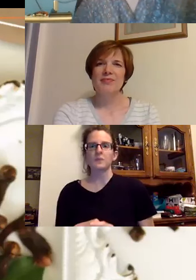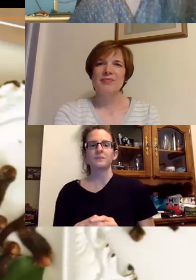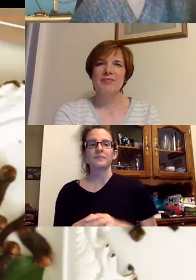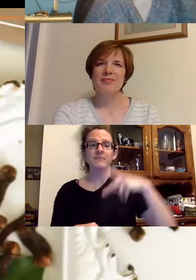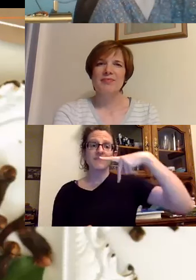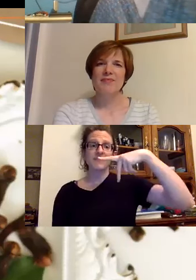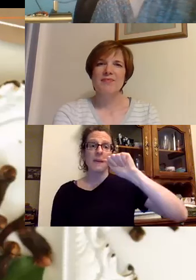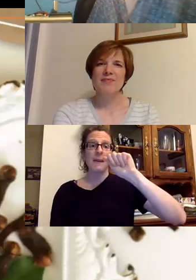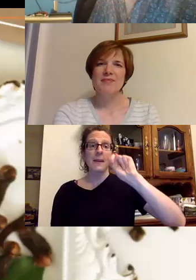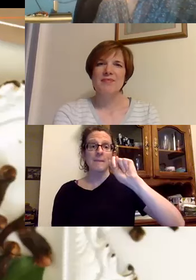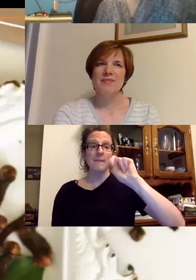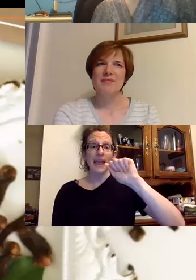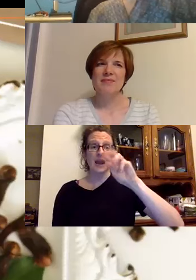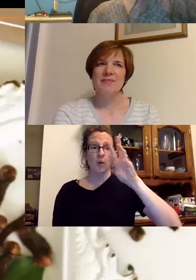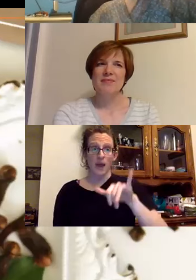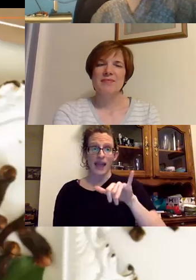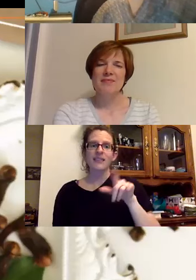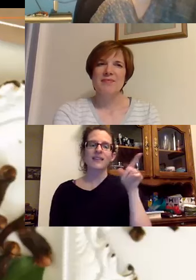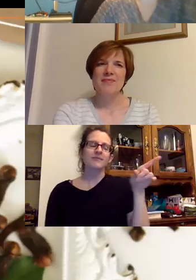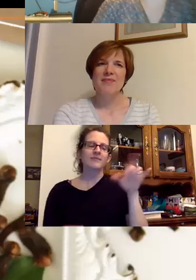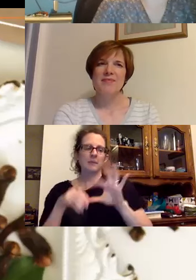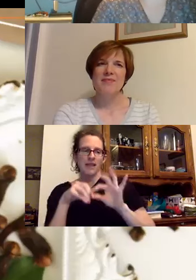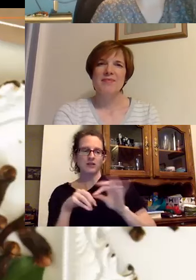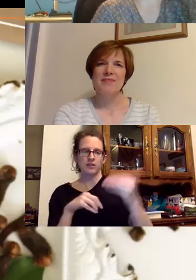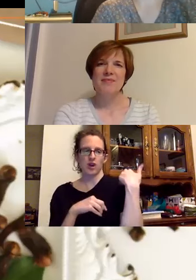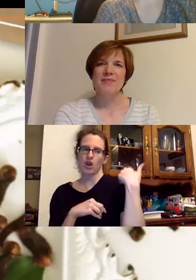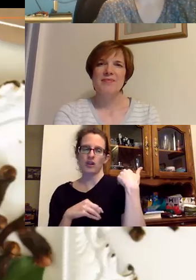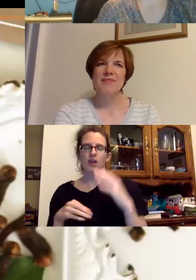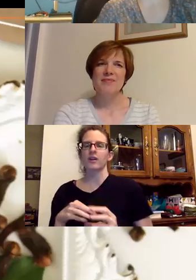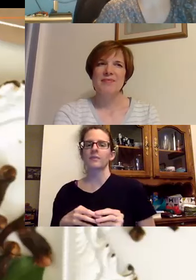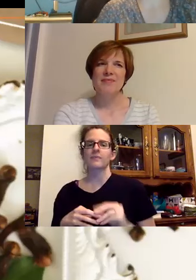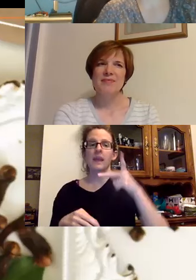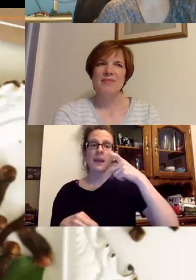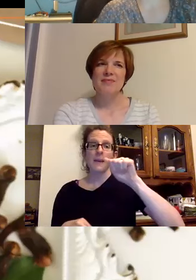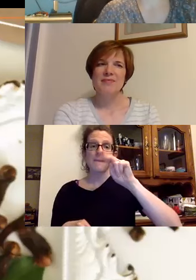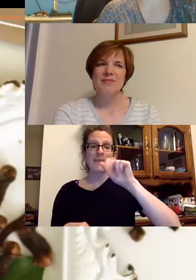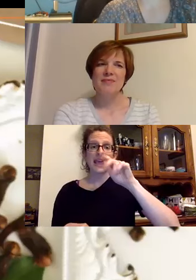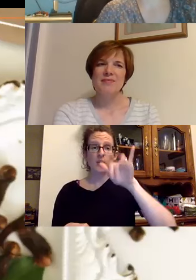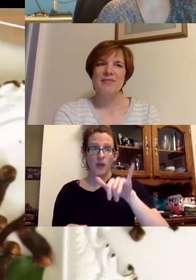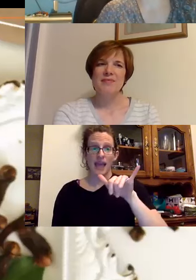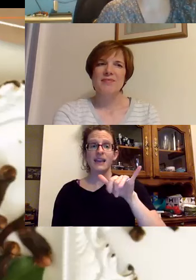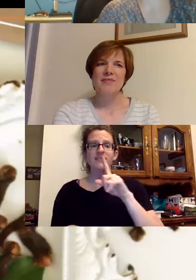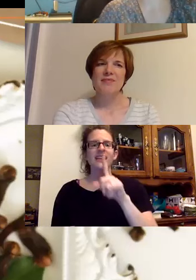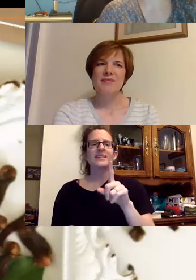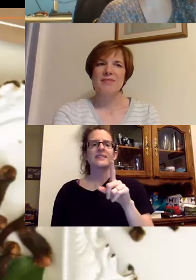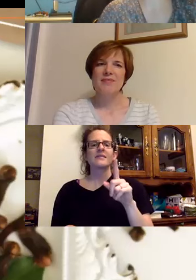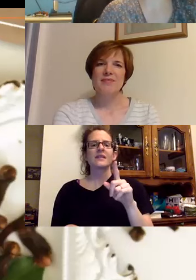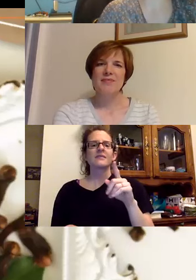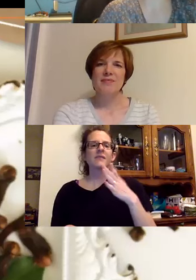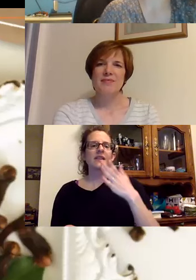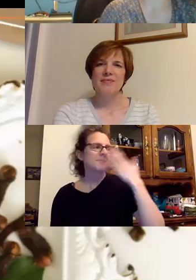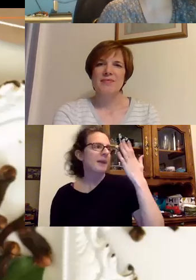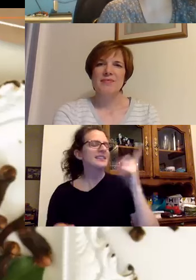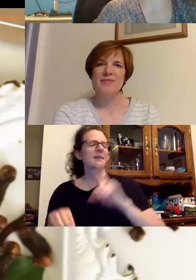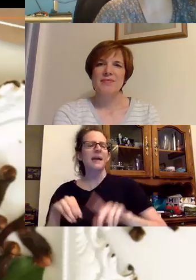Panaway, this was the oil that Corky mentioned earlier. So Panaway has a slightly spicy but